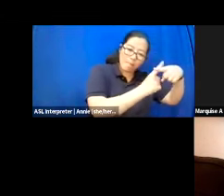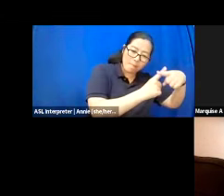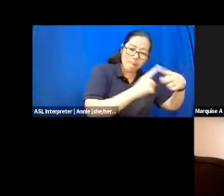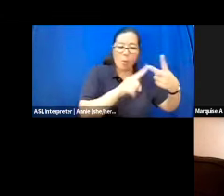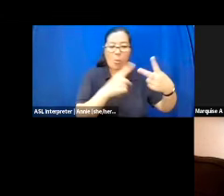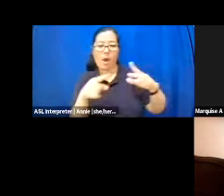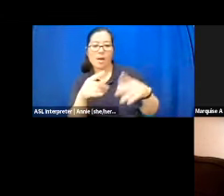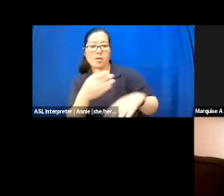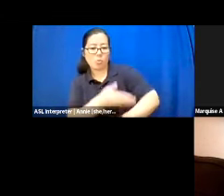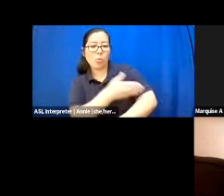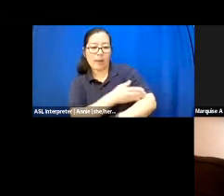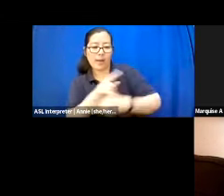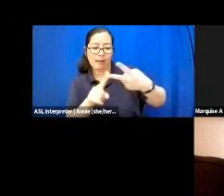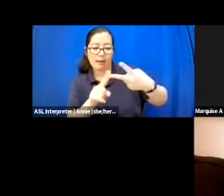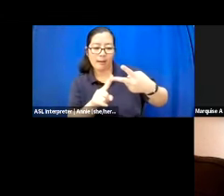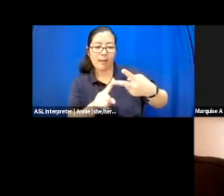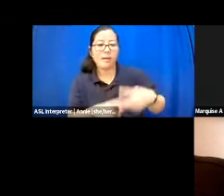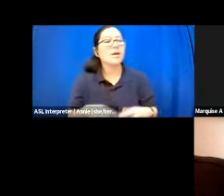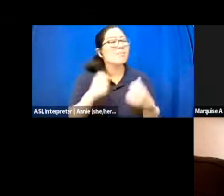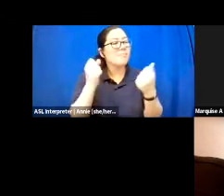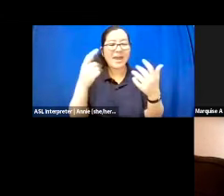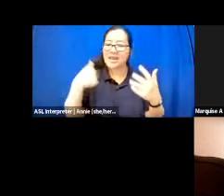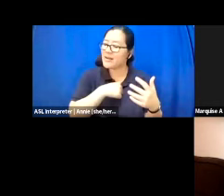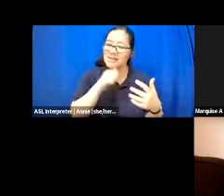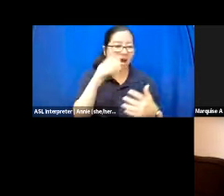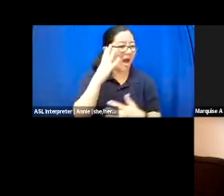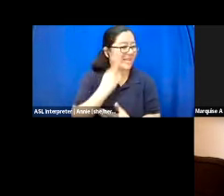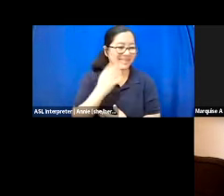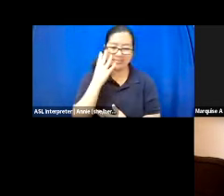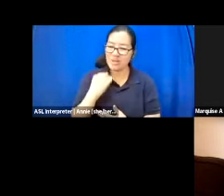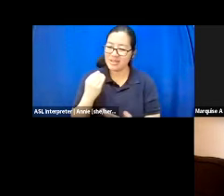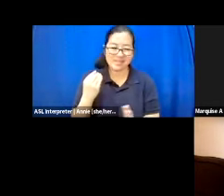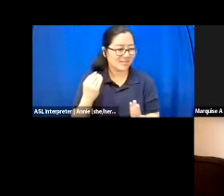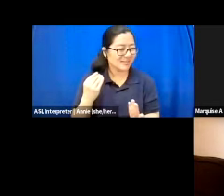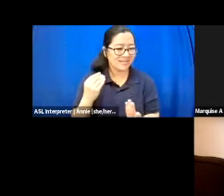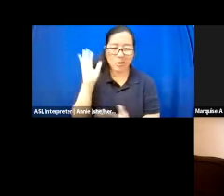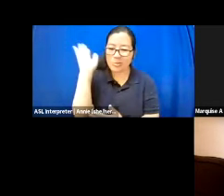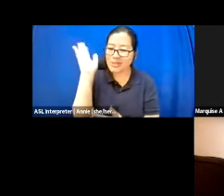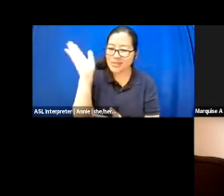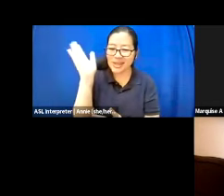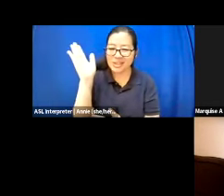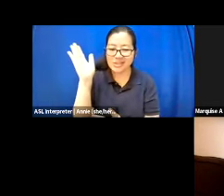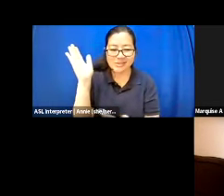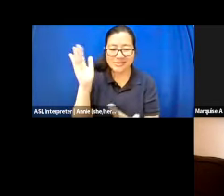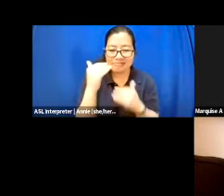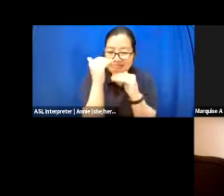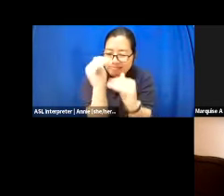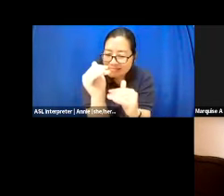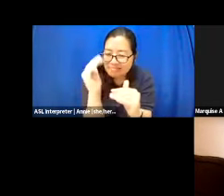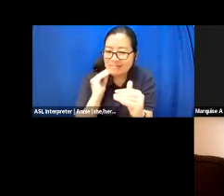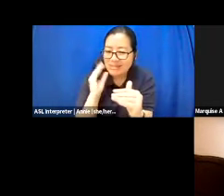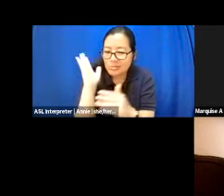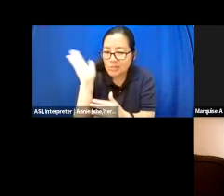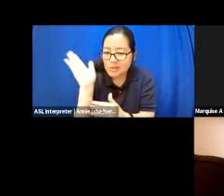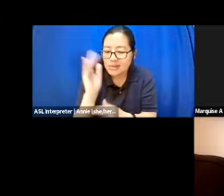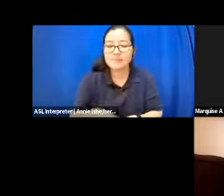done presentations that much, or haven't done these kind of things that much. And so that's the